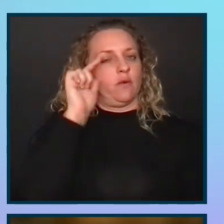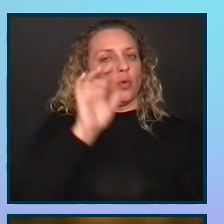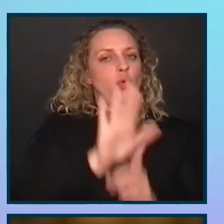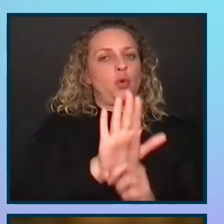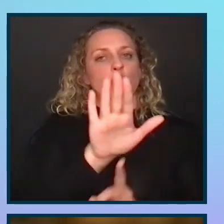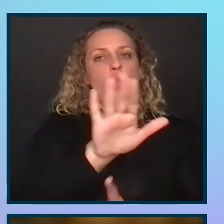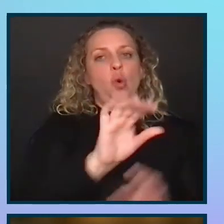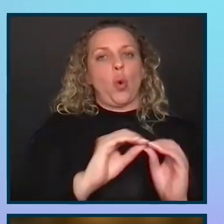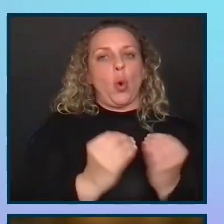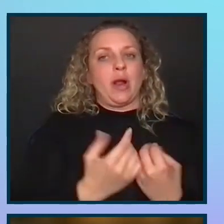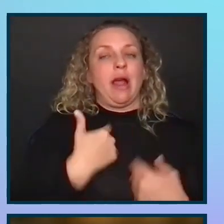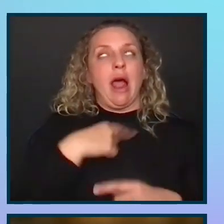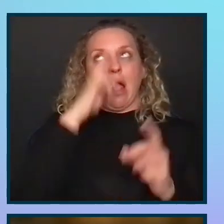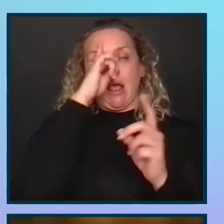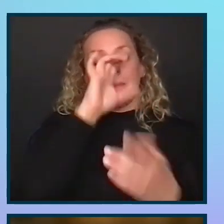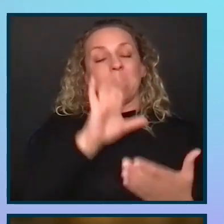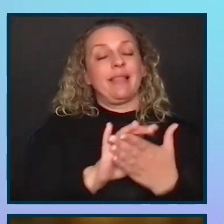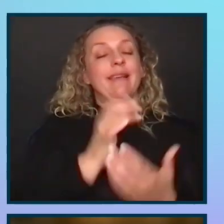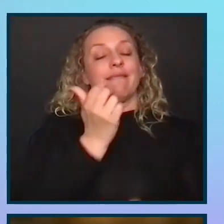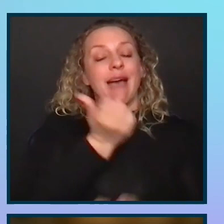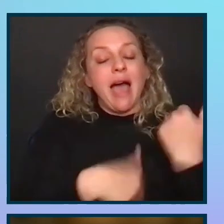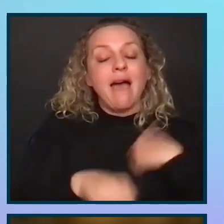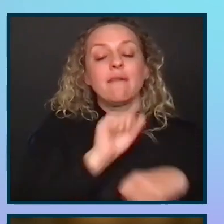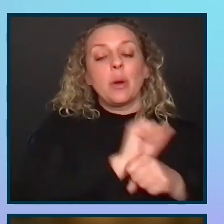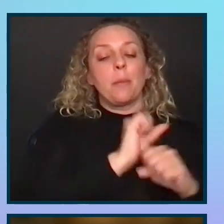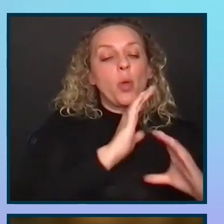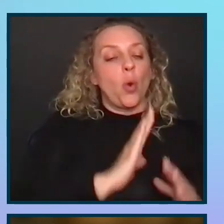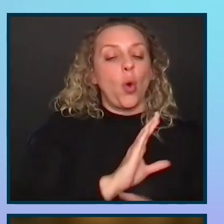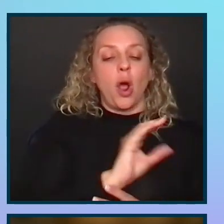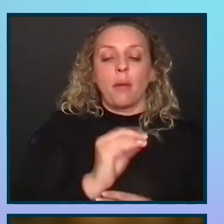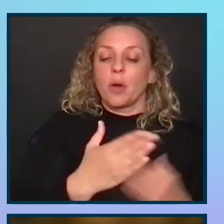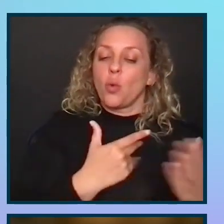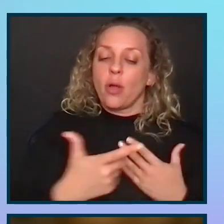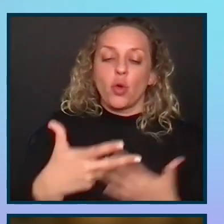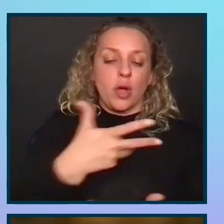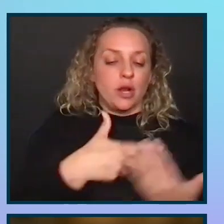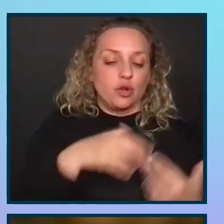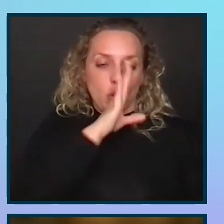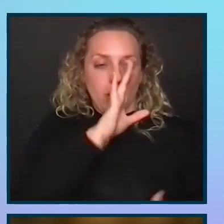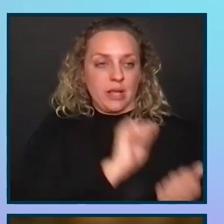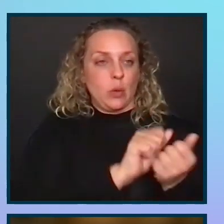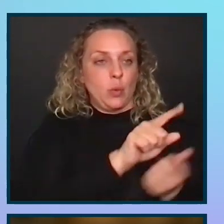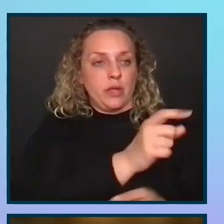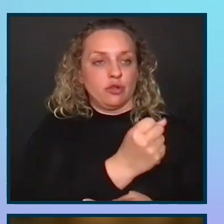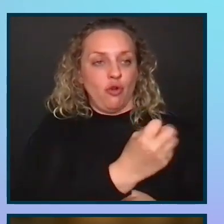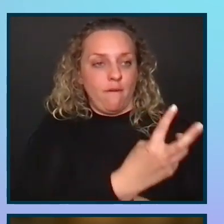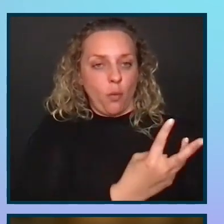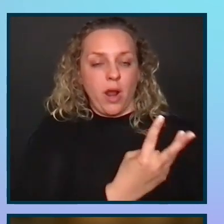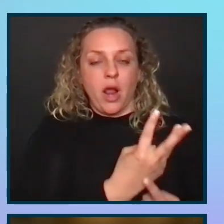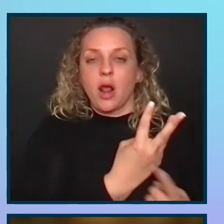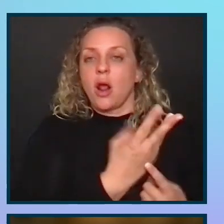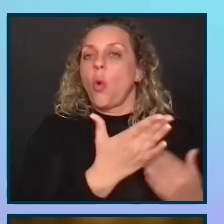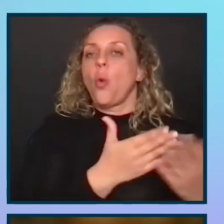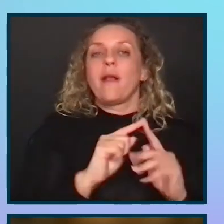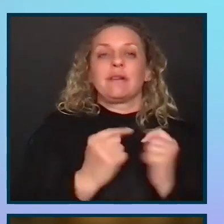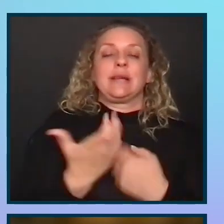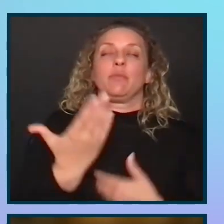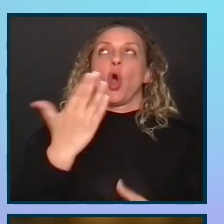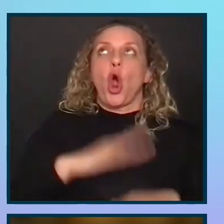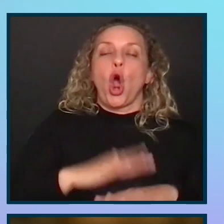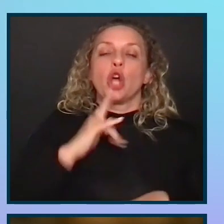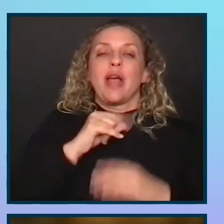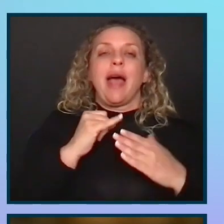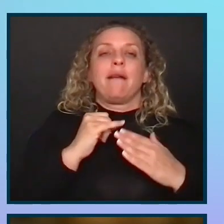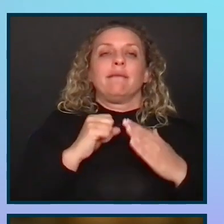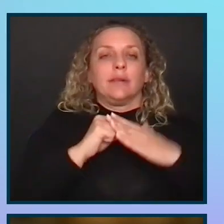It's my belief that every single employee at a company, whether you interact directly with the software, whatever team you're on, should have a